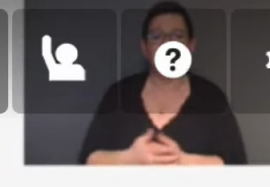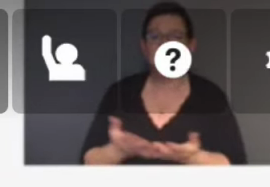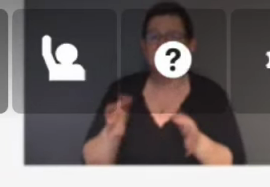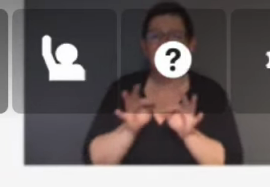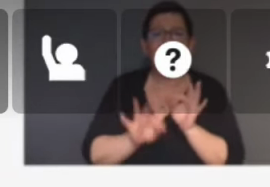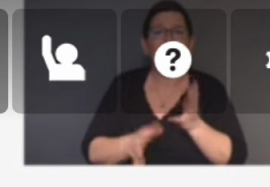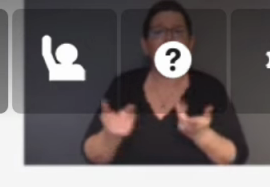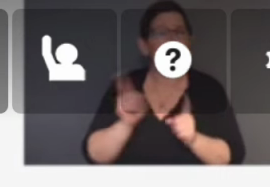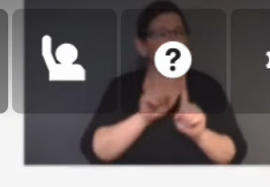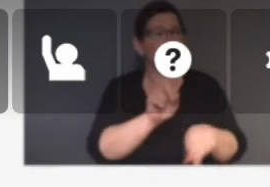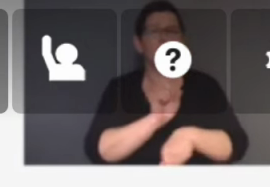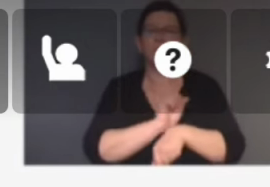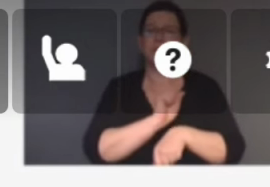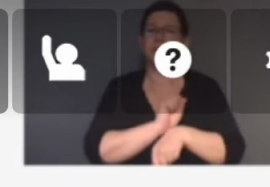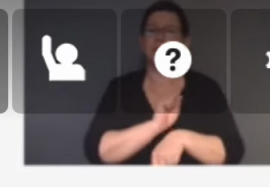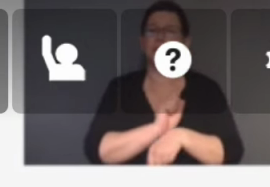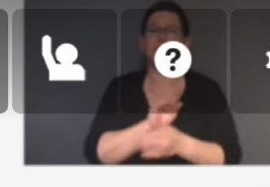property.